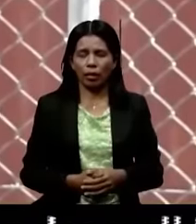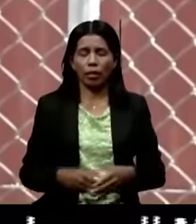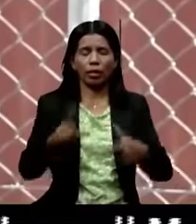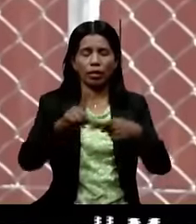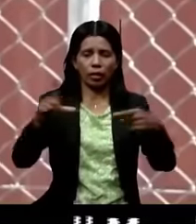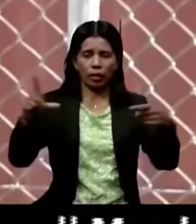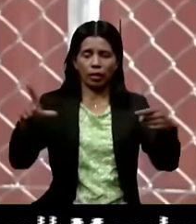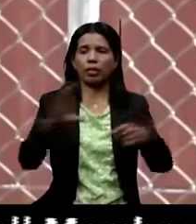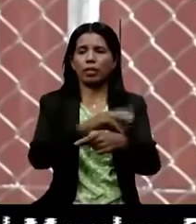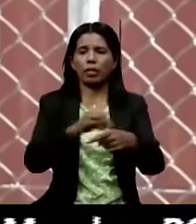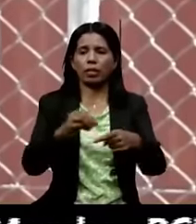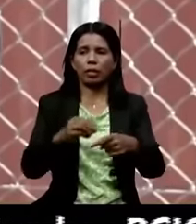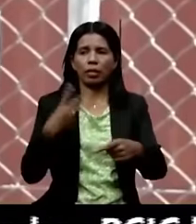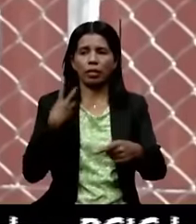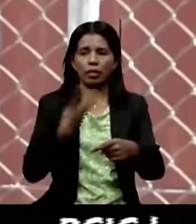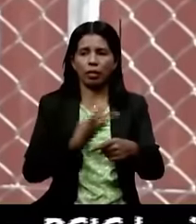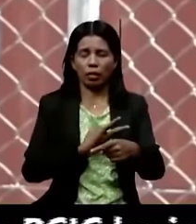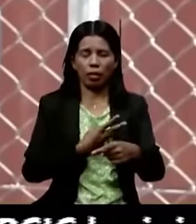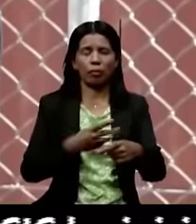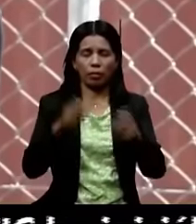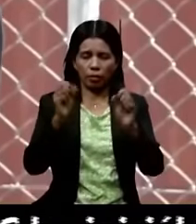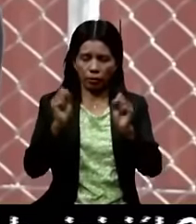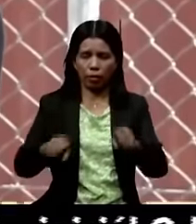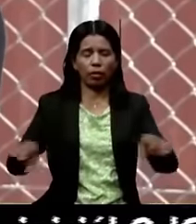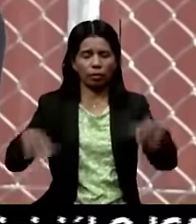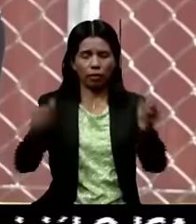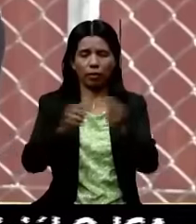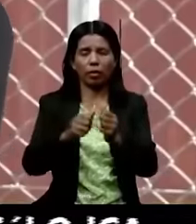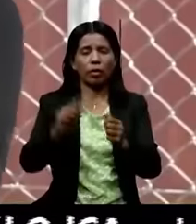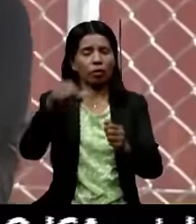SDP Strategic Development Program,